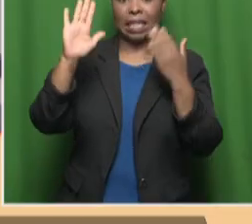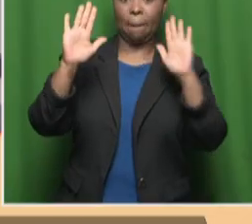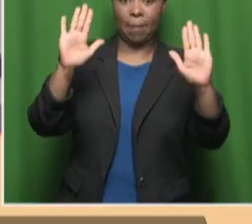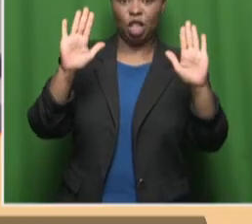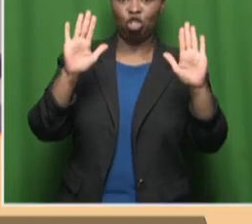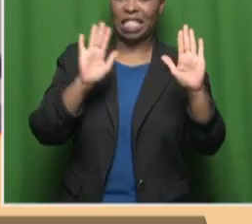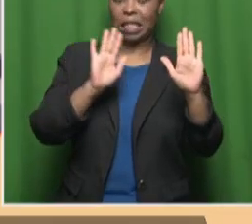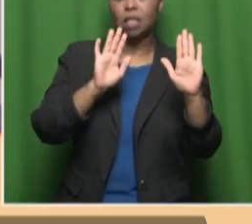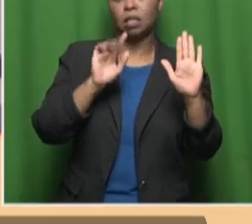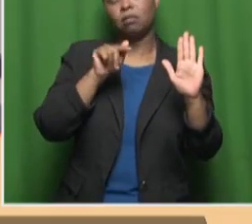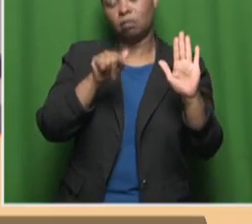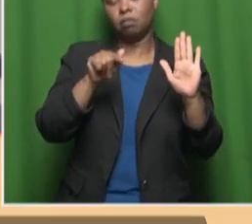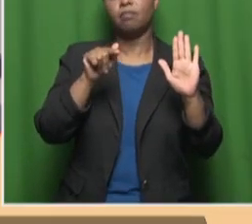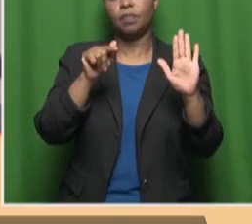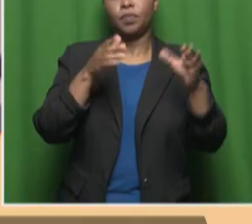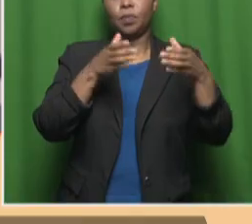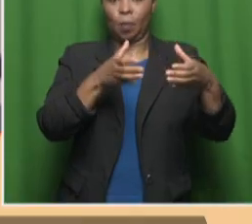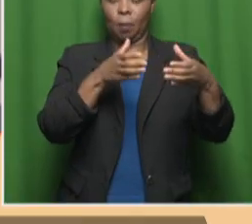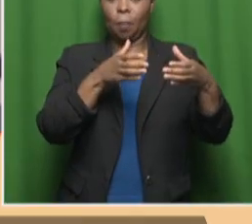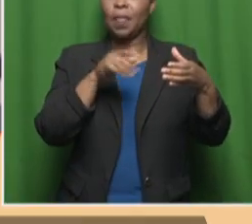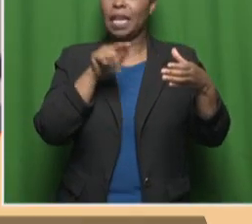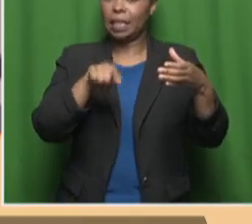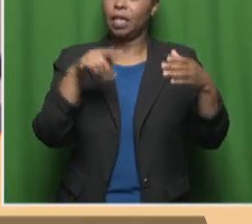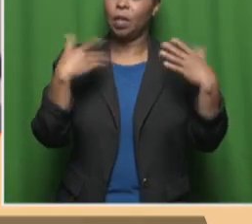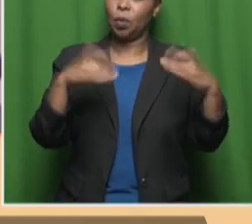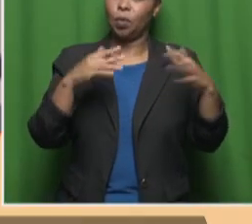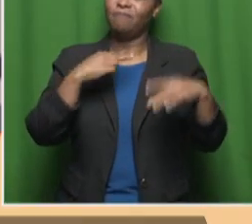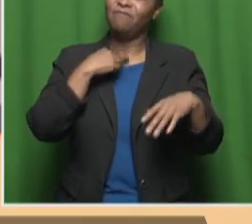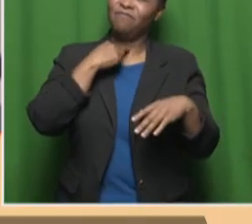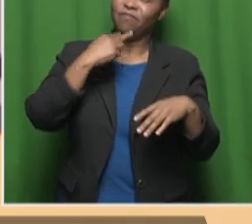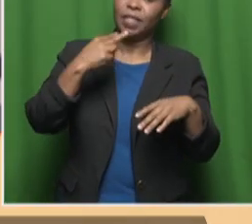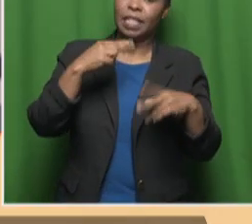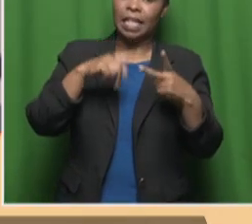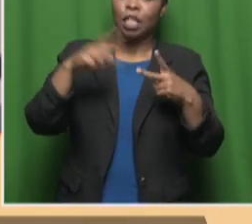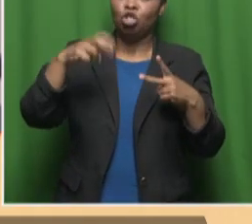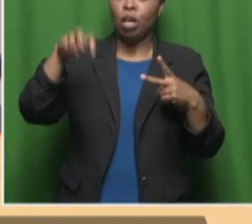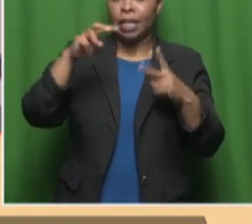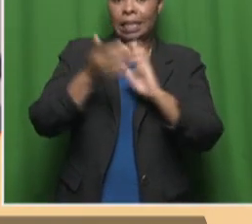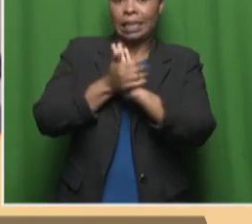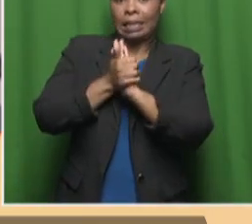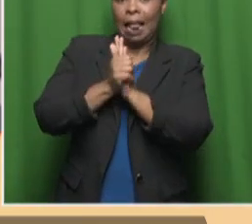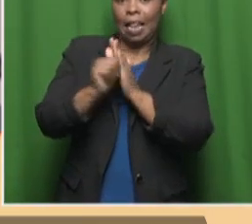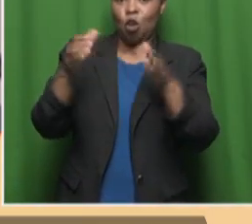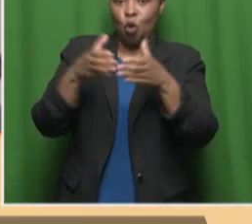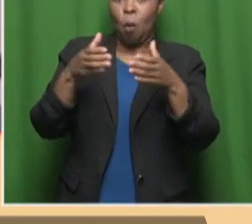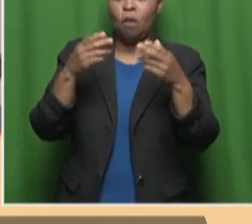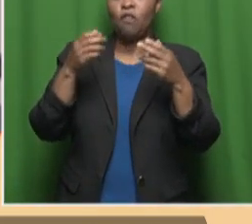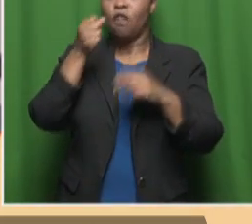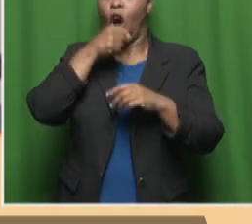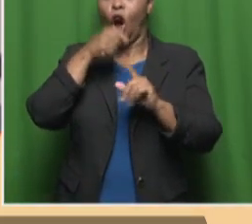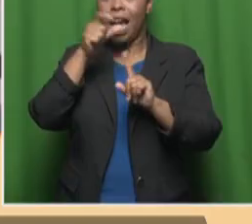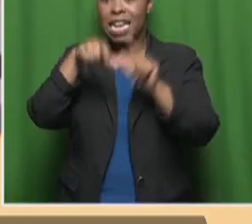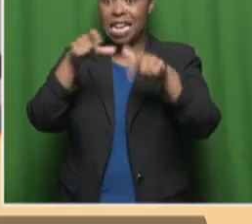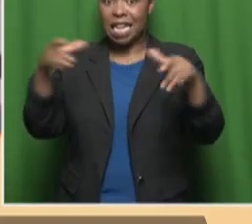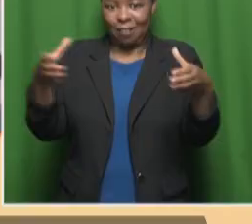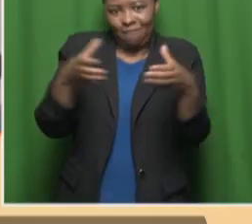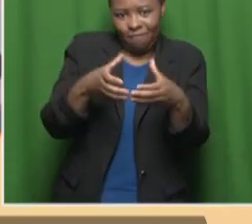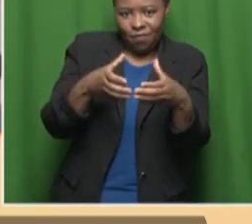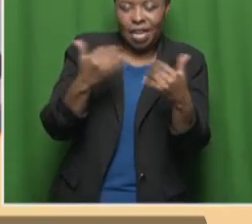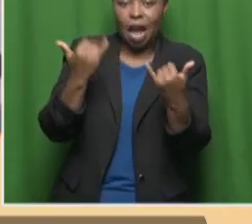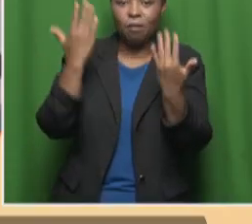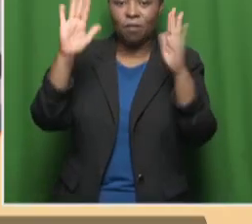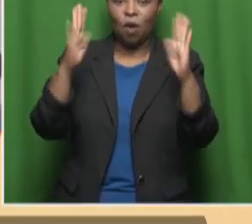group exhibition rather, that honors the distinct voices and artistic journeys of a talented group of artists. And the captivating showcase on display from